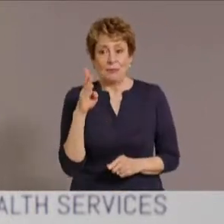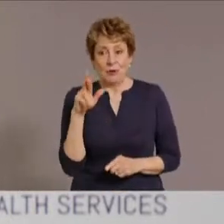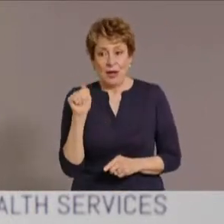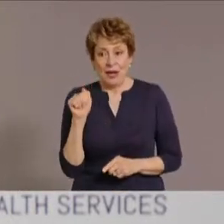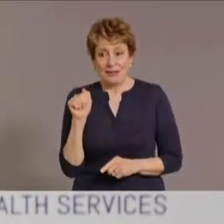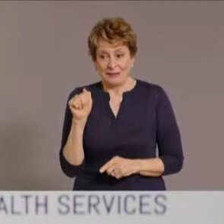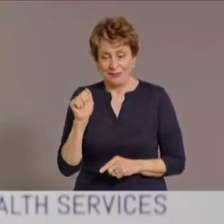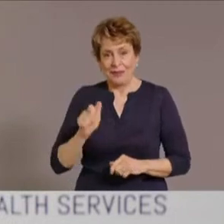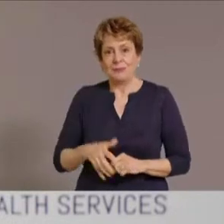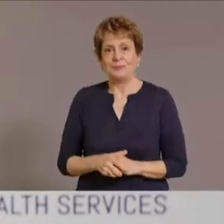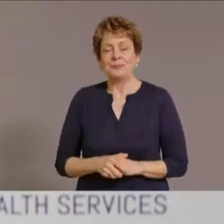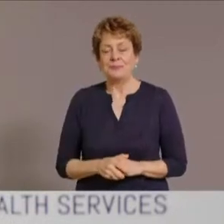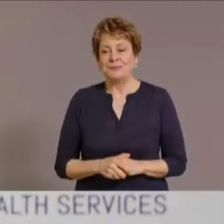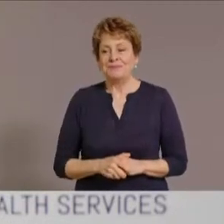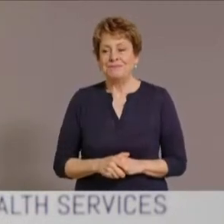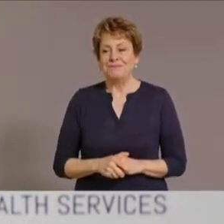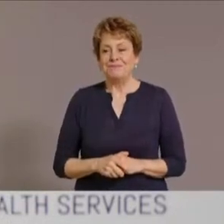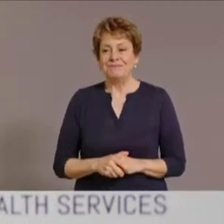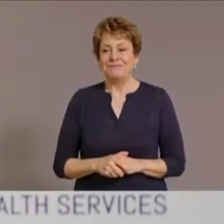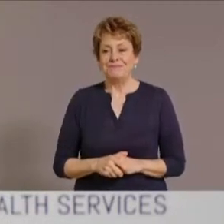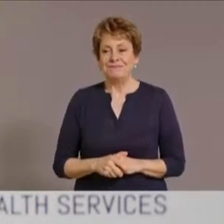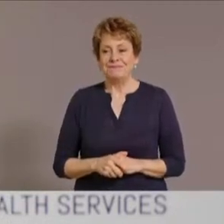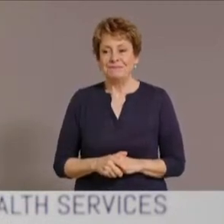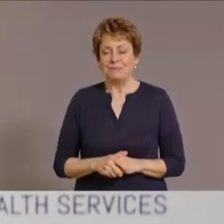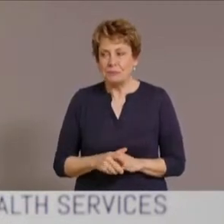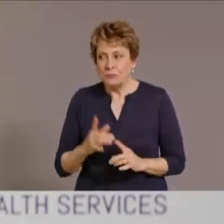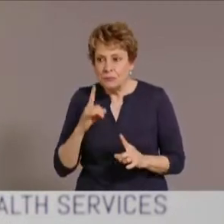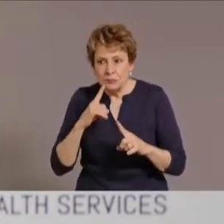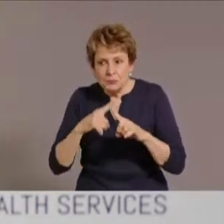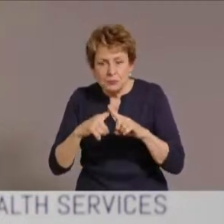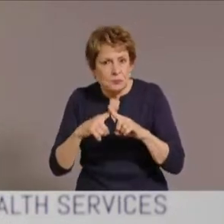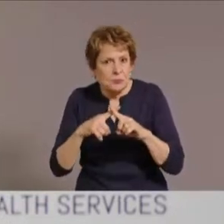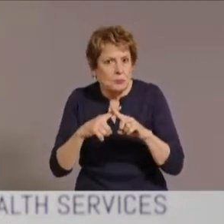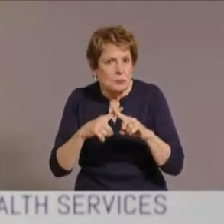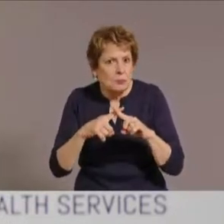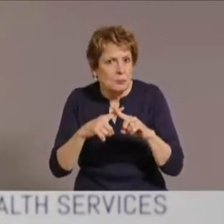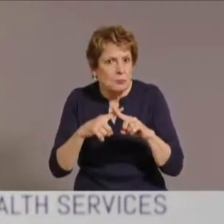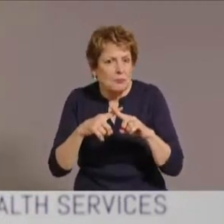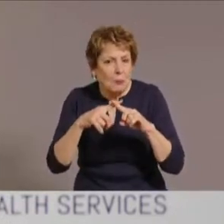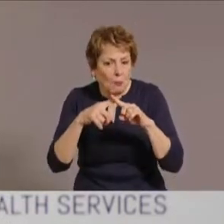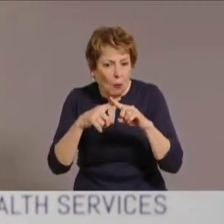Can't hear. Got on mute. You might be on mute.